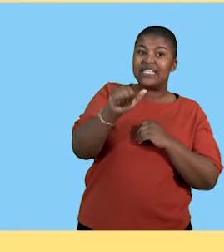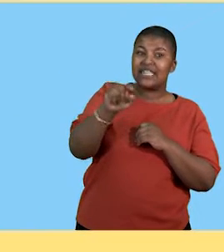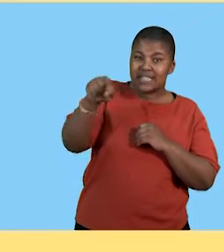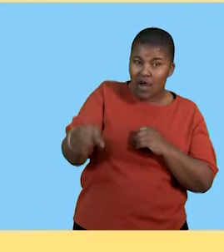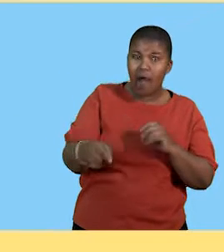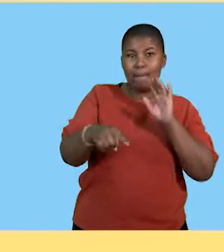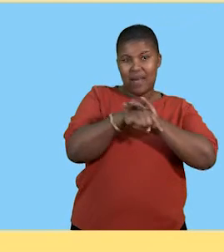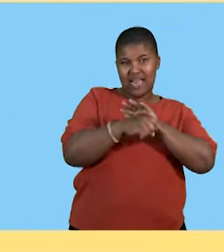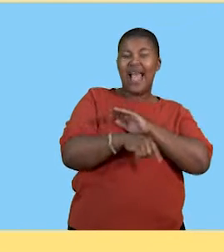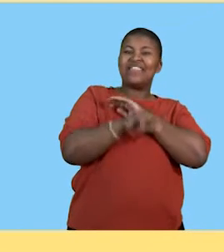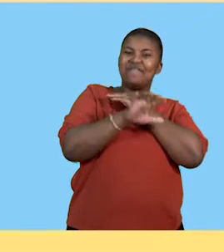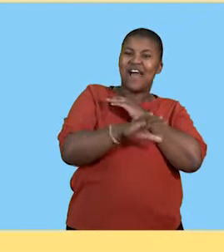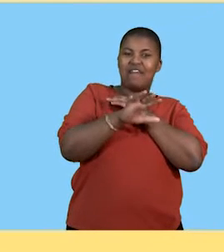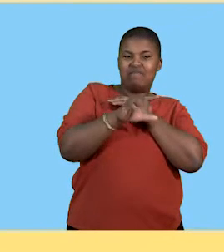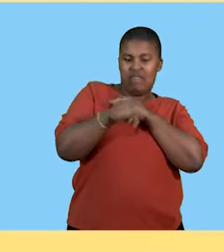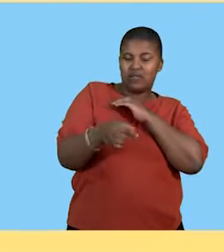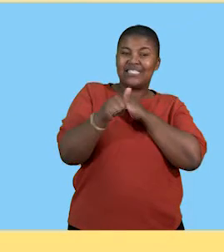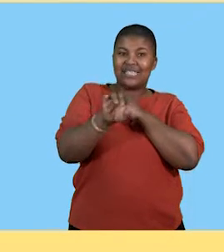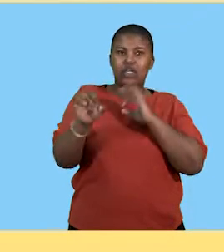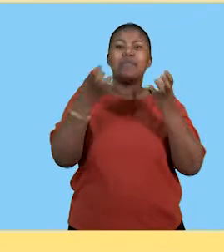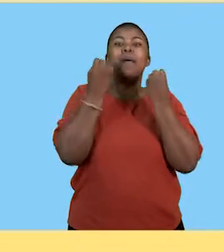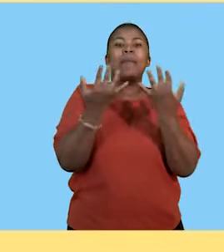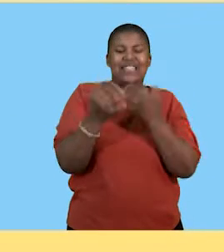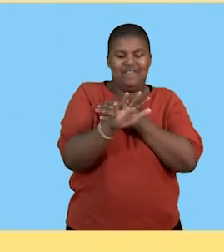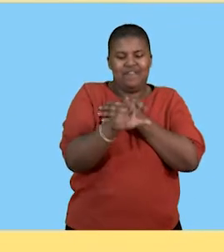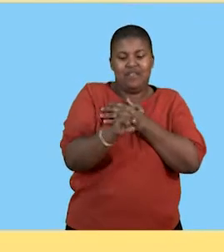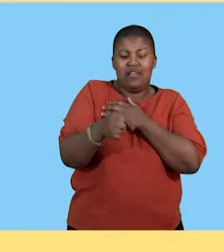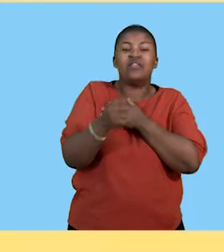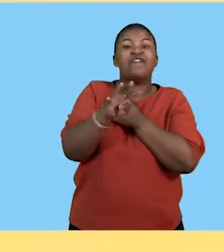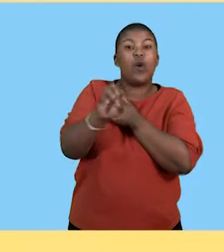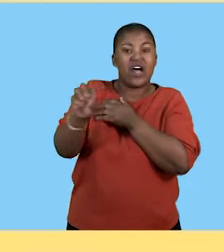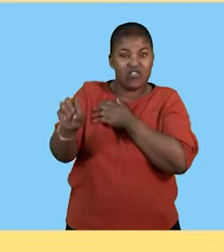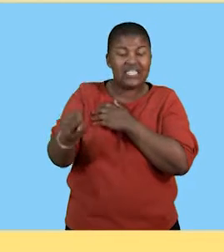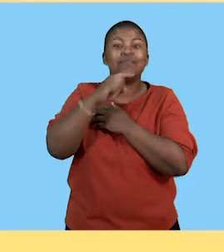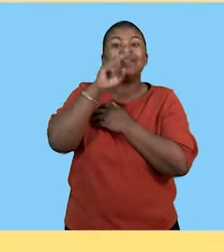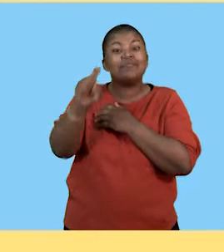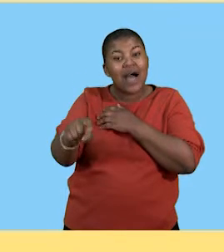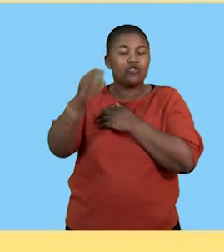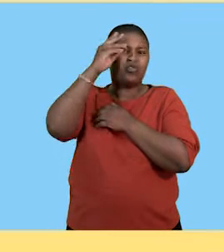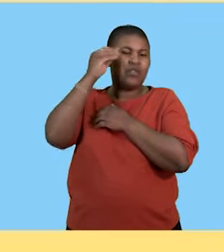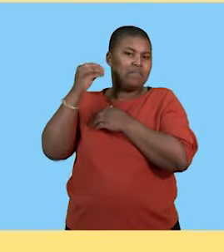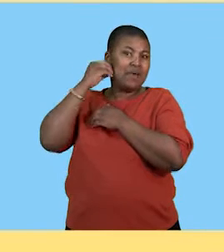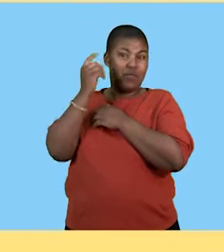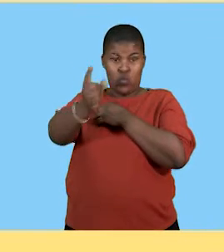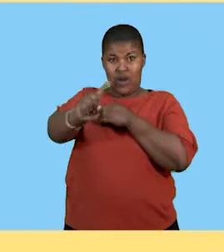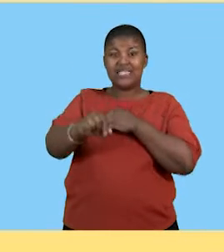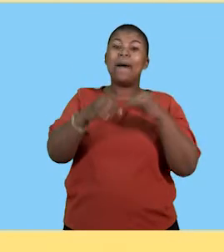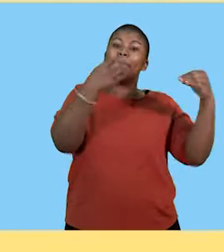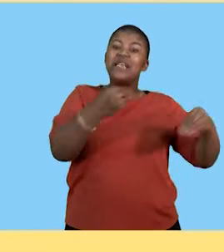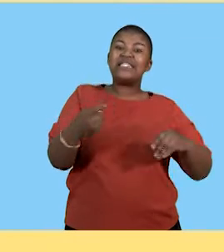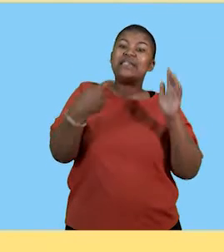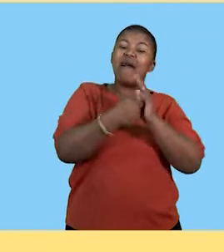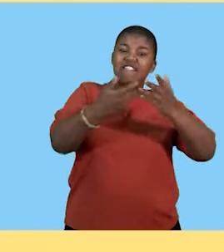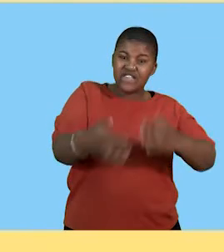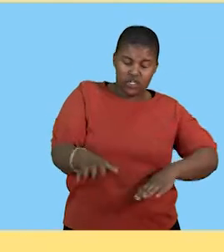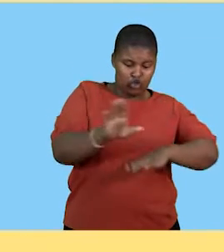50,400. When we come to the additions then, you have to remember that the business bought